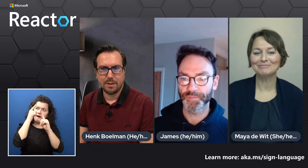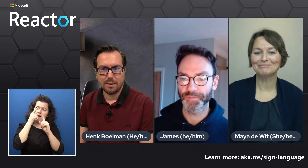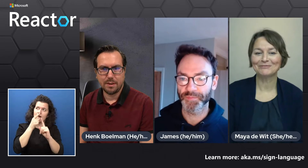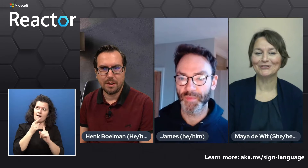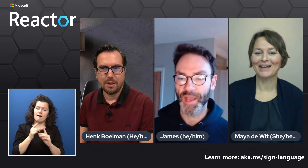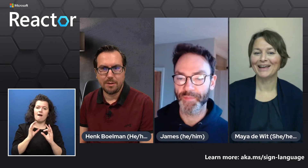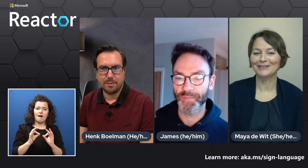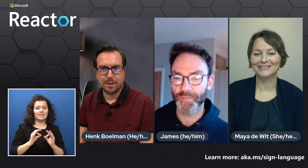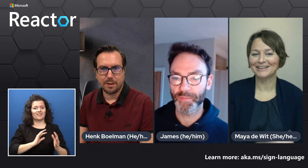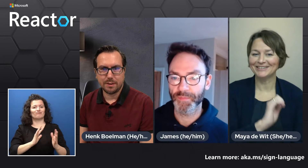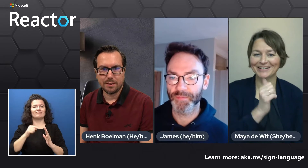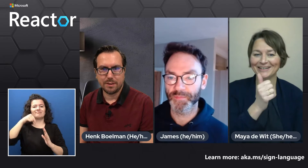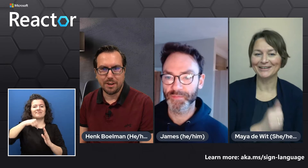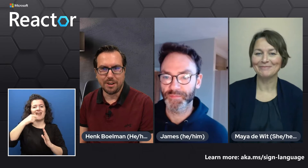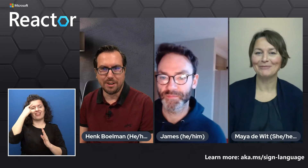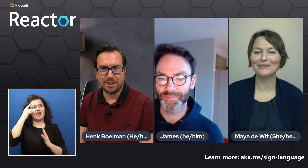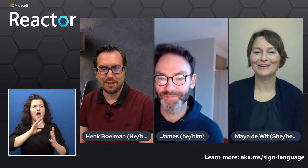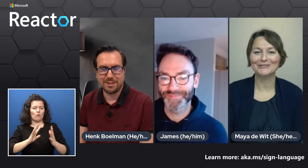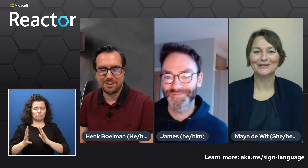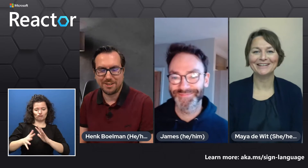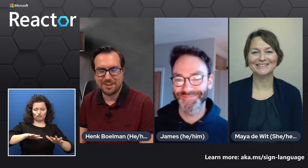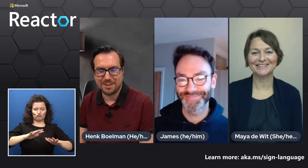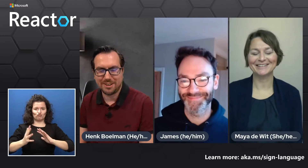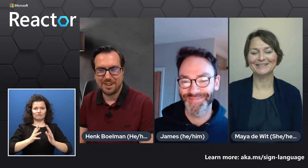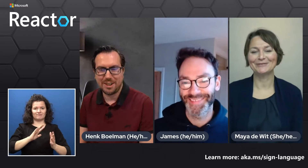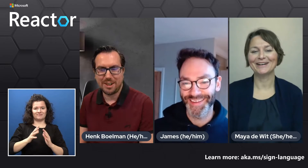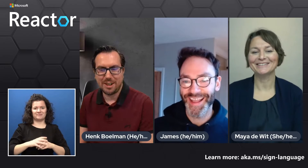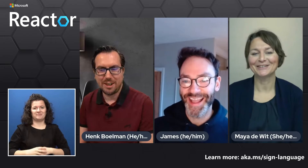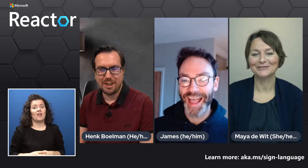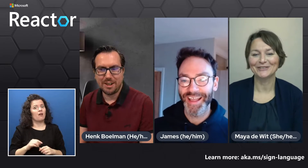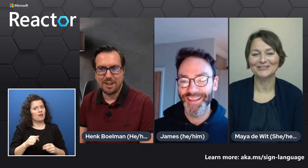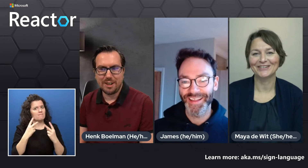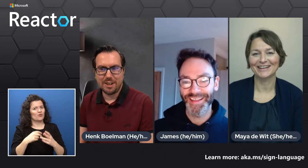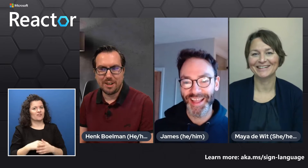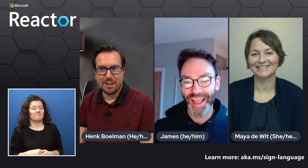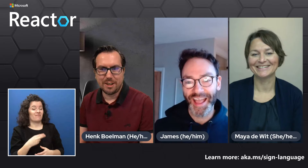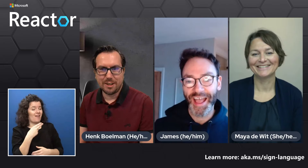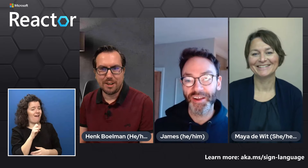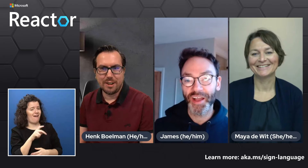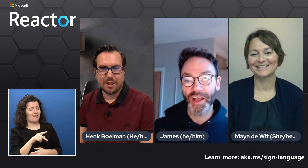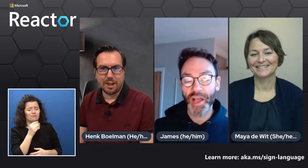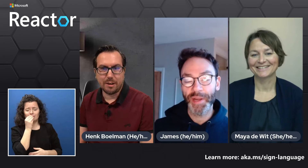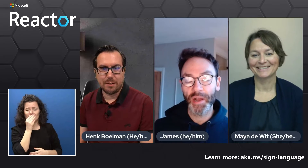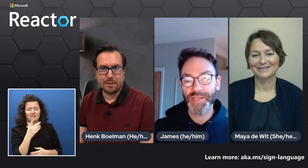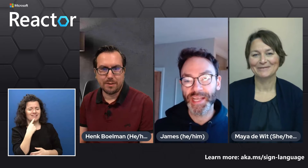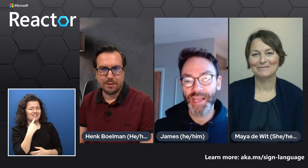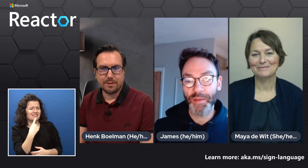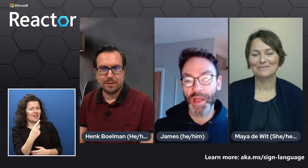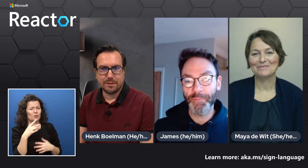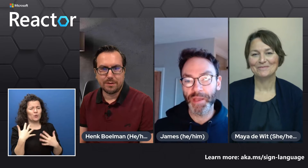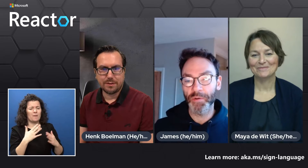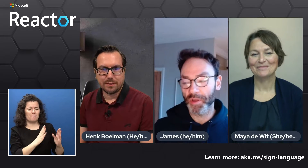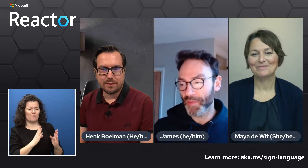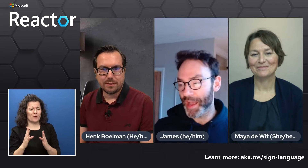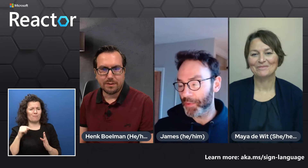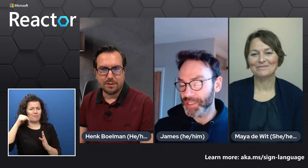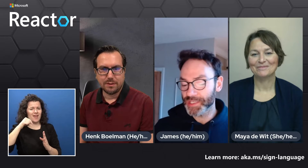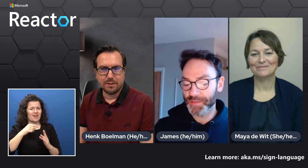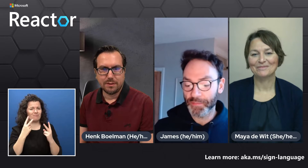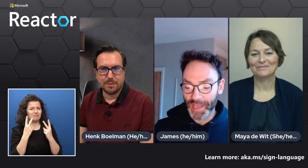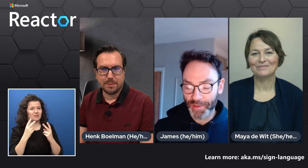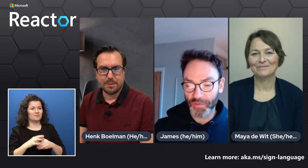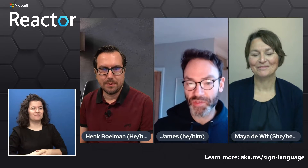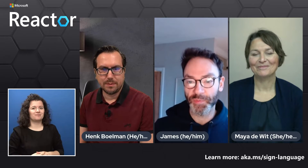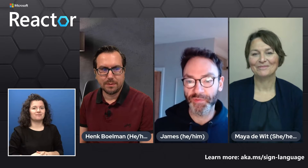key. So Henk did pulled out the right feature there. And I mean, I would say a build on that, which